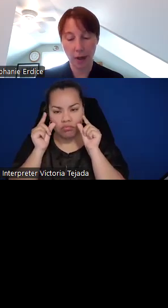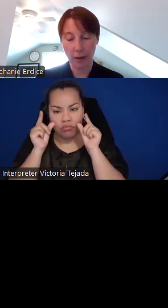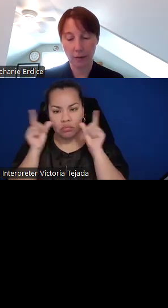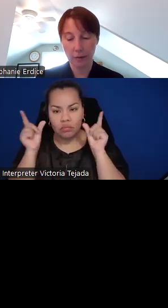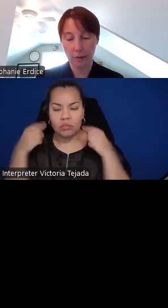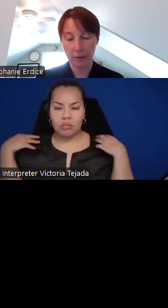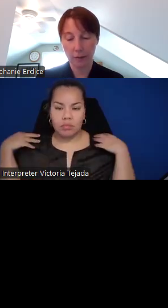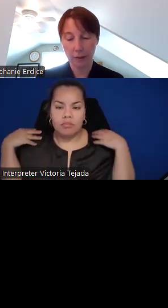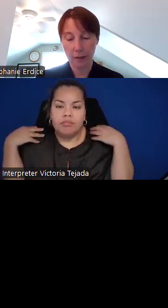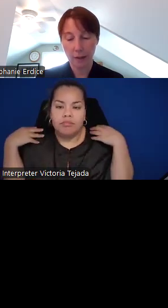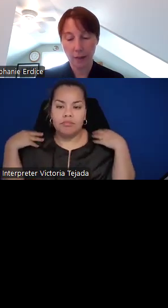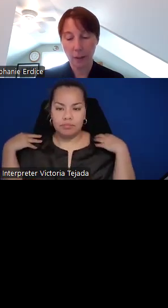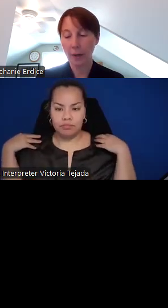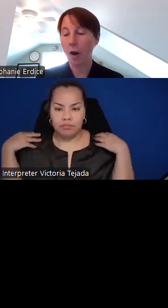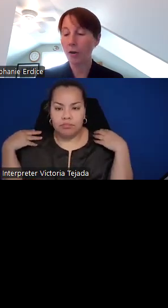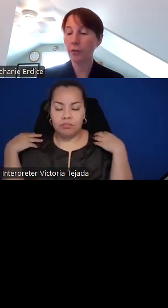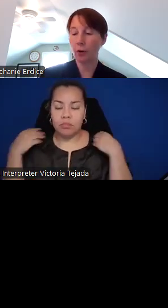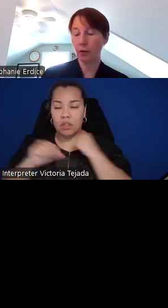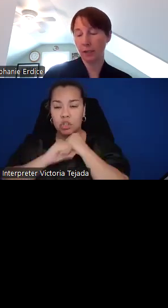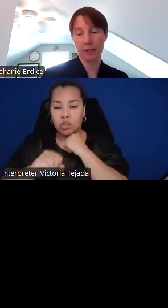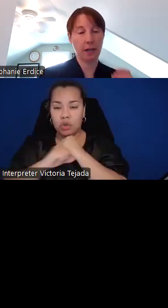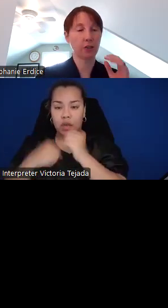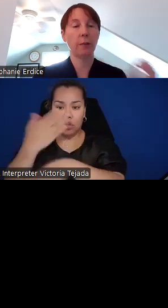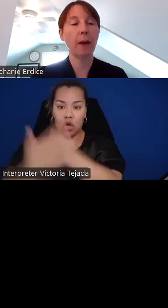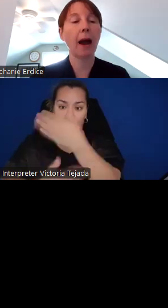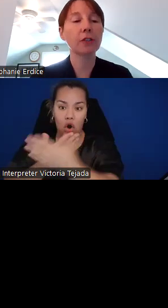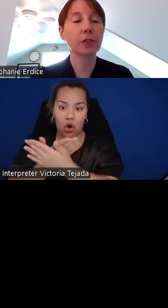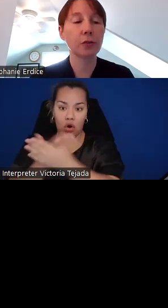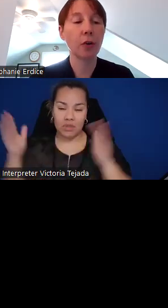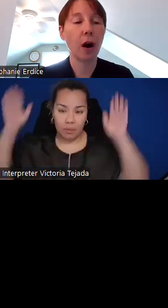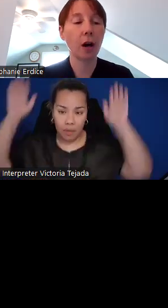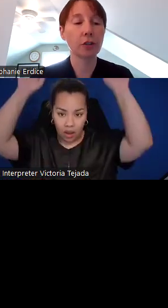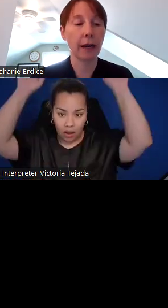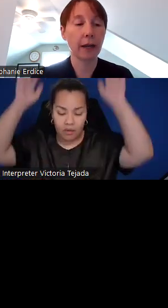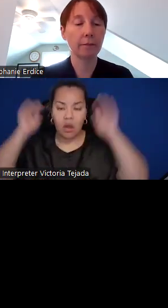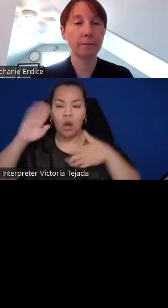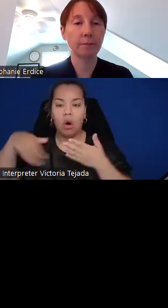arms overhead. Then bring all your focus and attention back to our training.